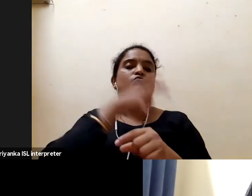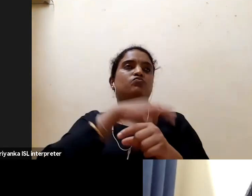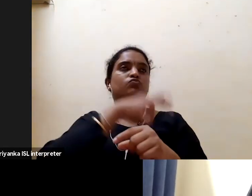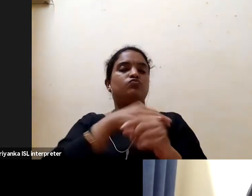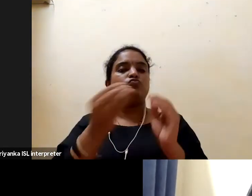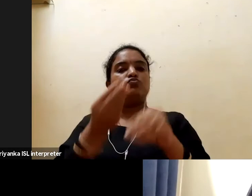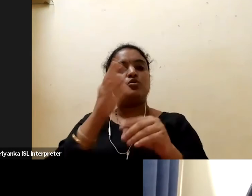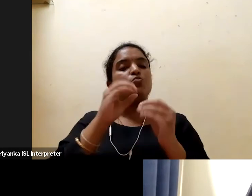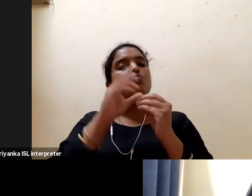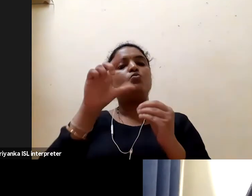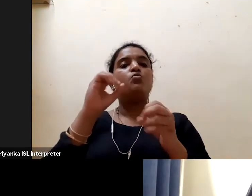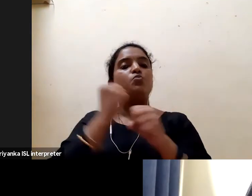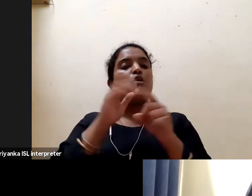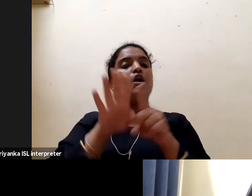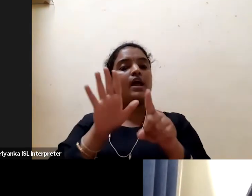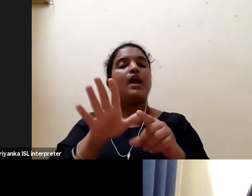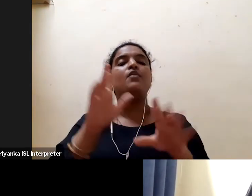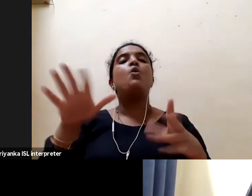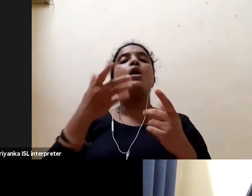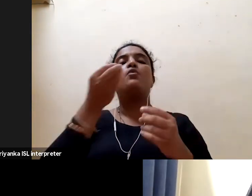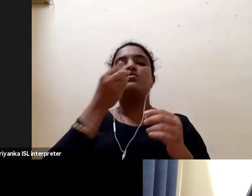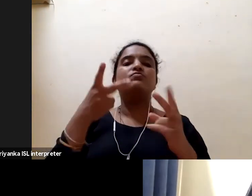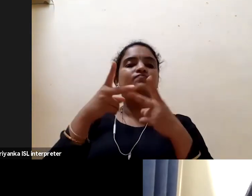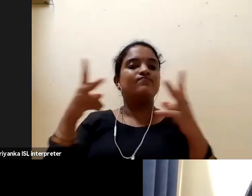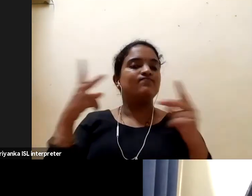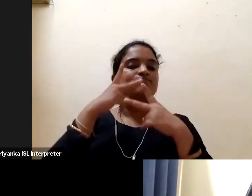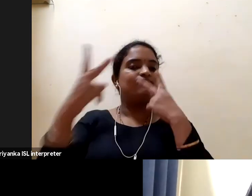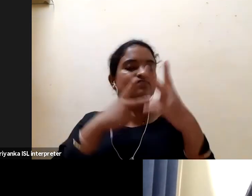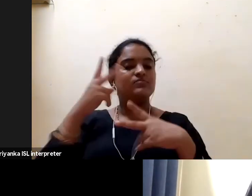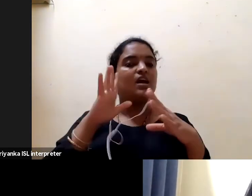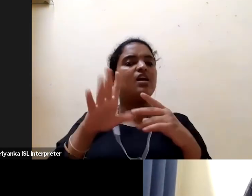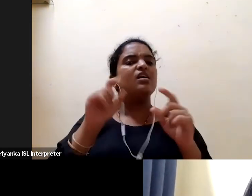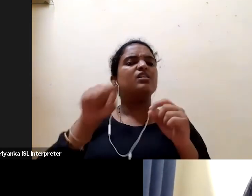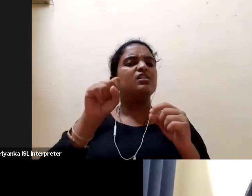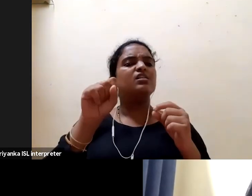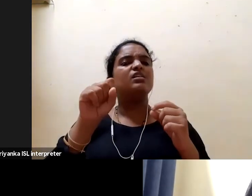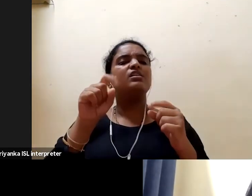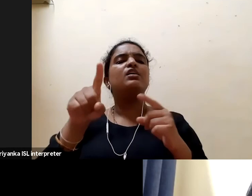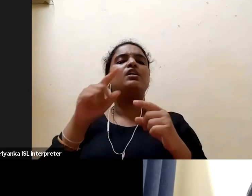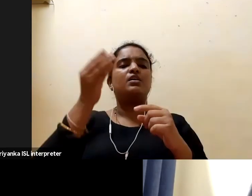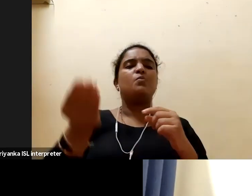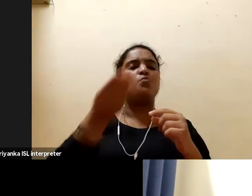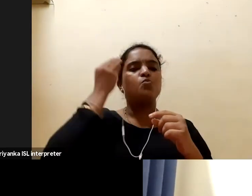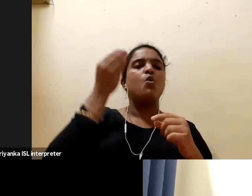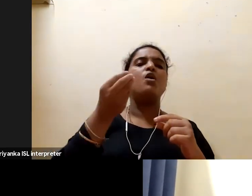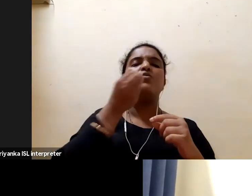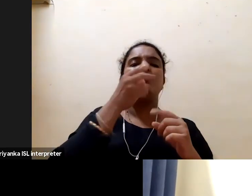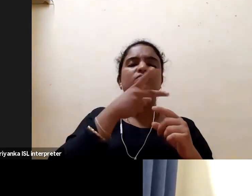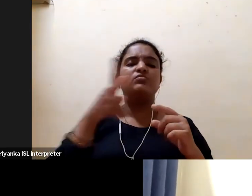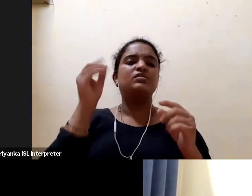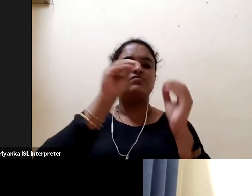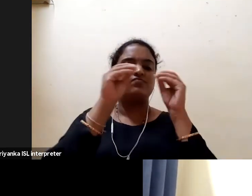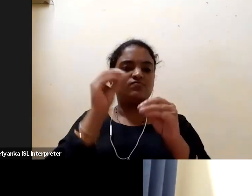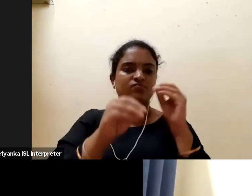alone, because as long as people are searching for recipes online, and this happens more with recipe blogs. If you're writing about